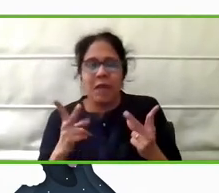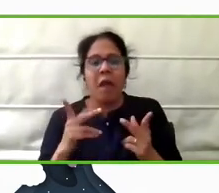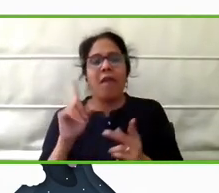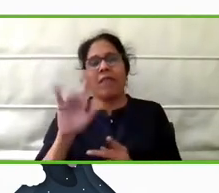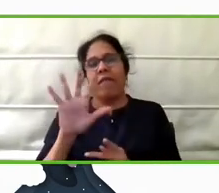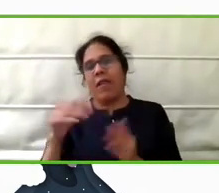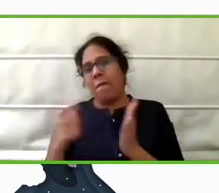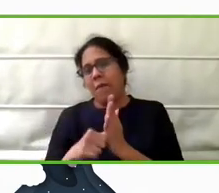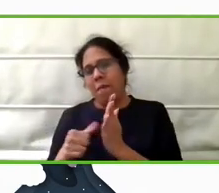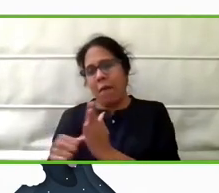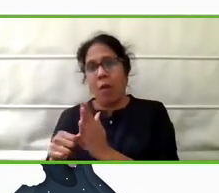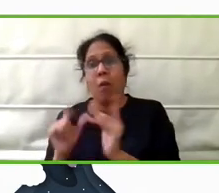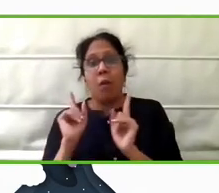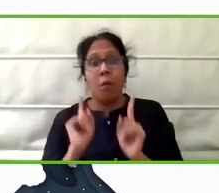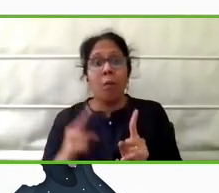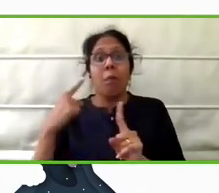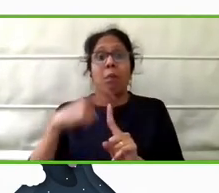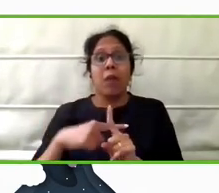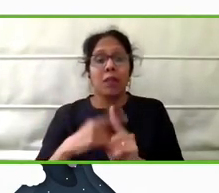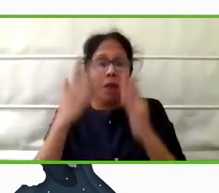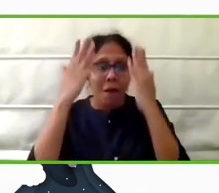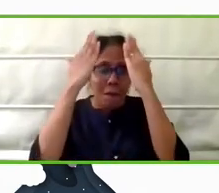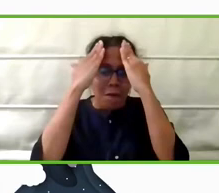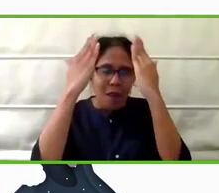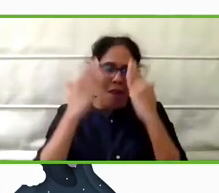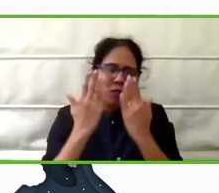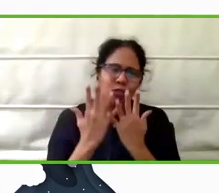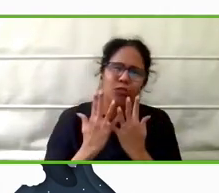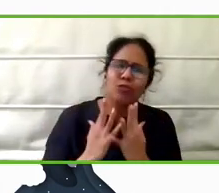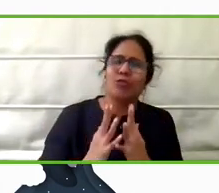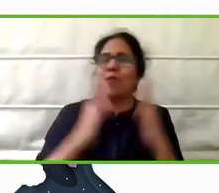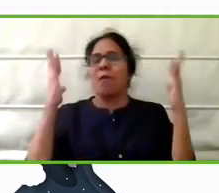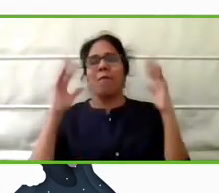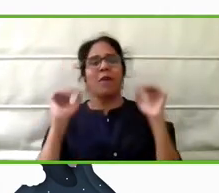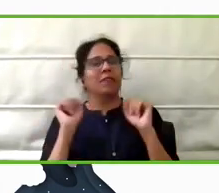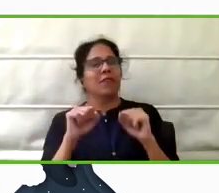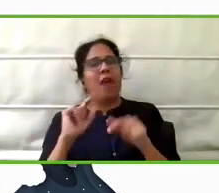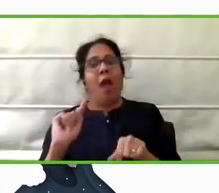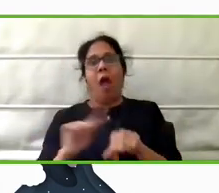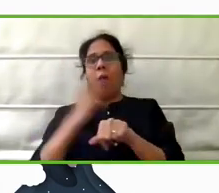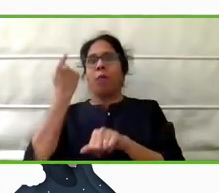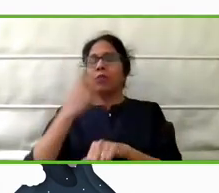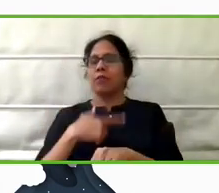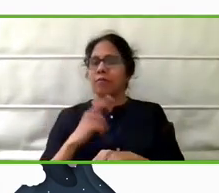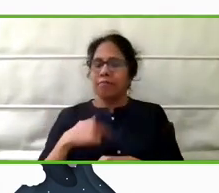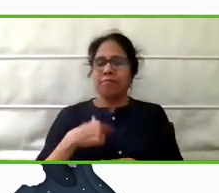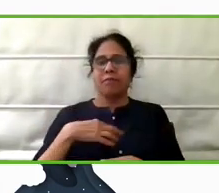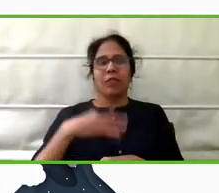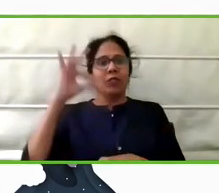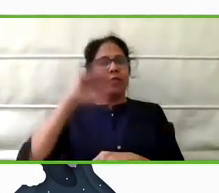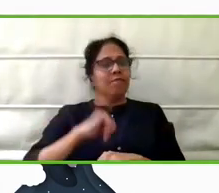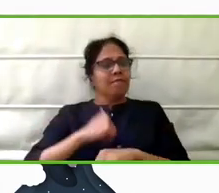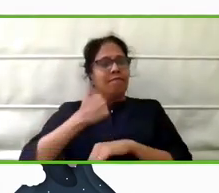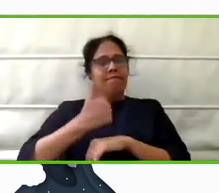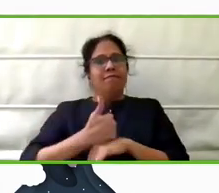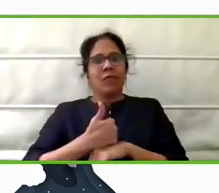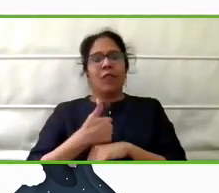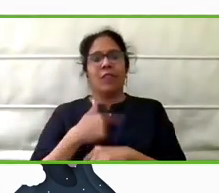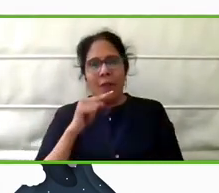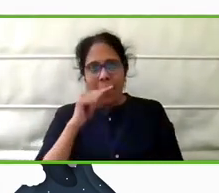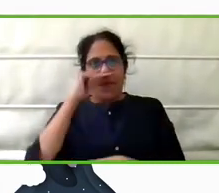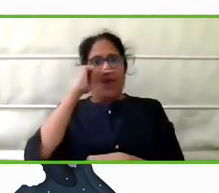feel very blessed to have this opportunity to take over on this platform, very proud of